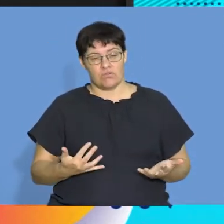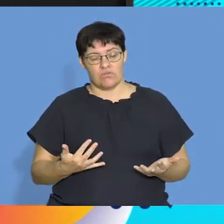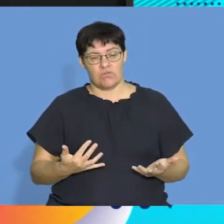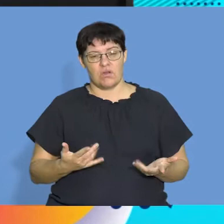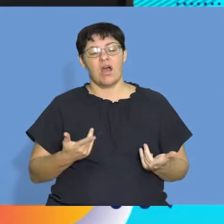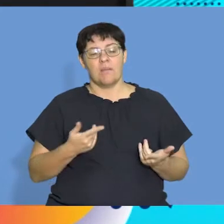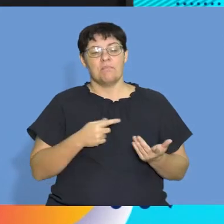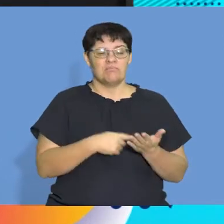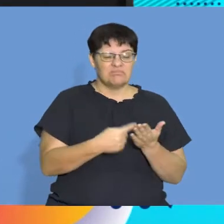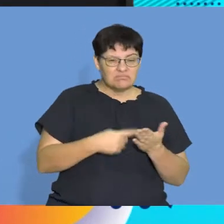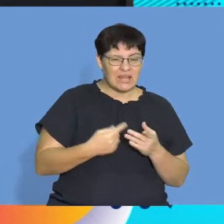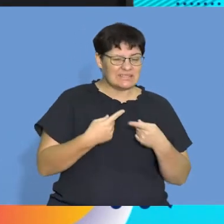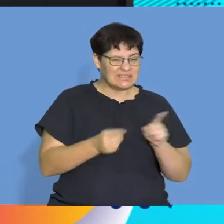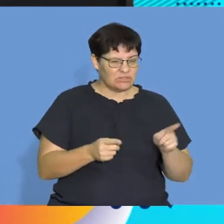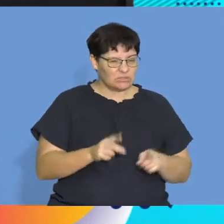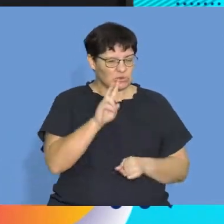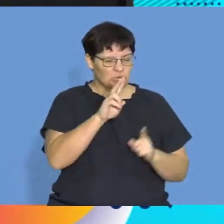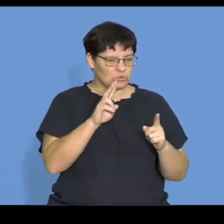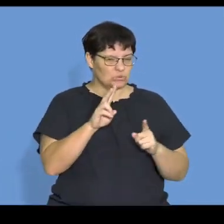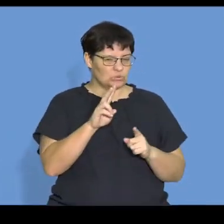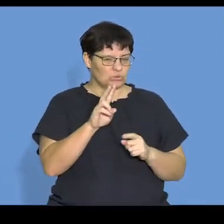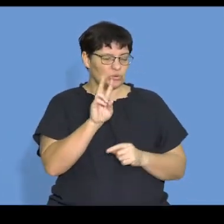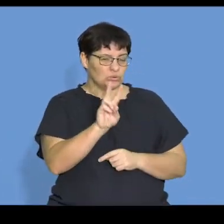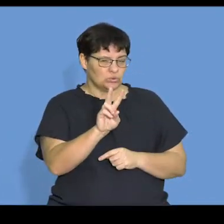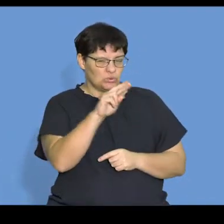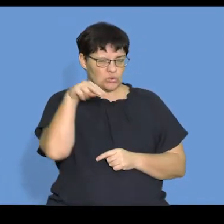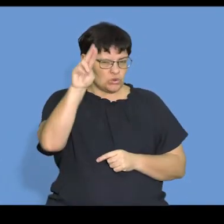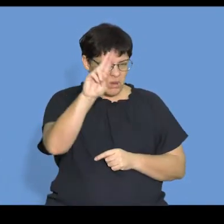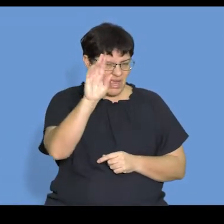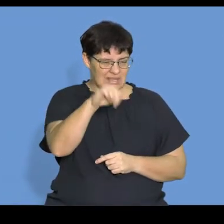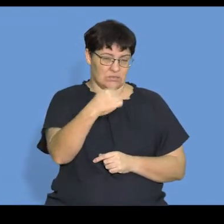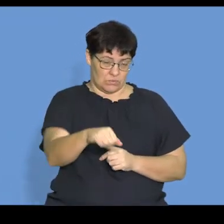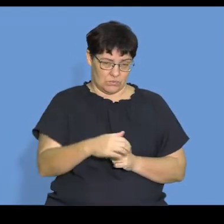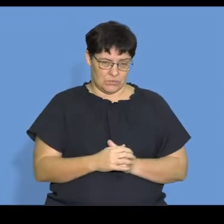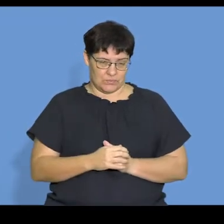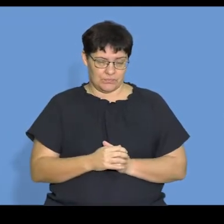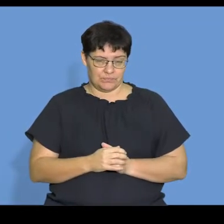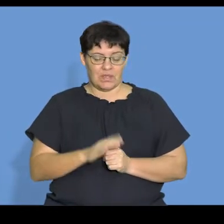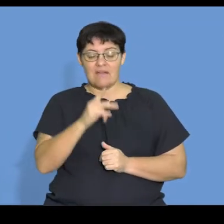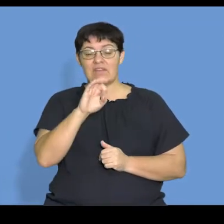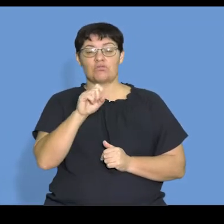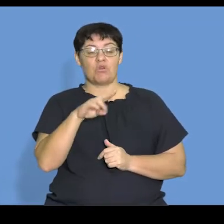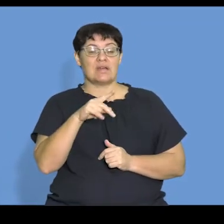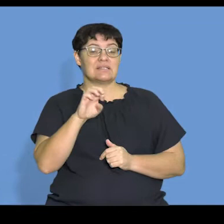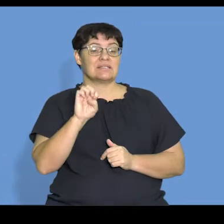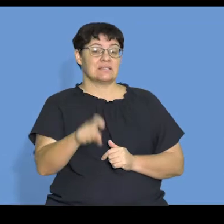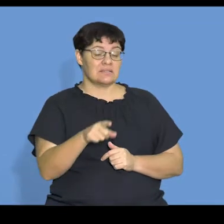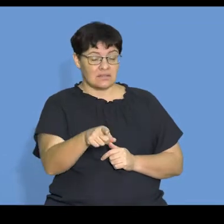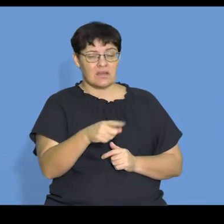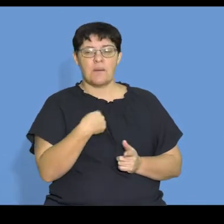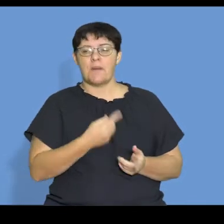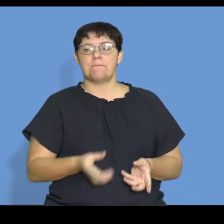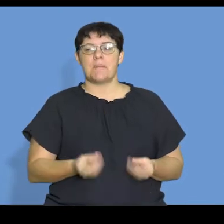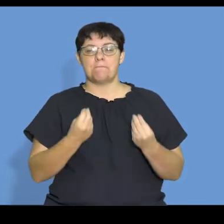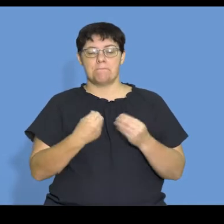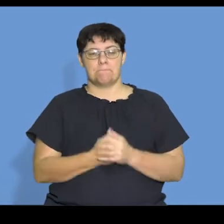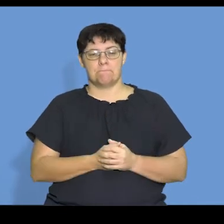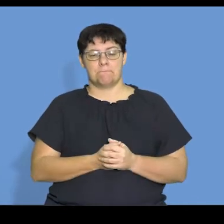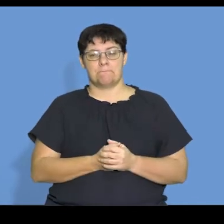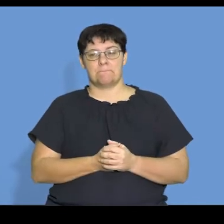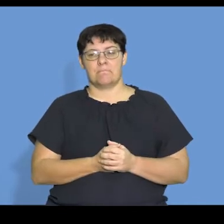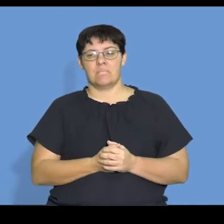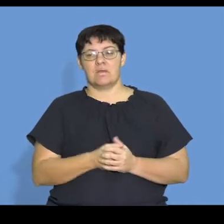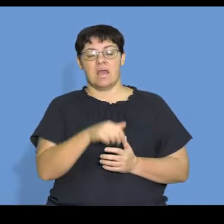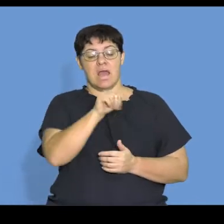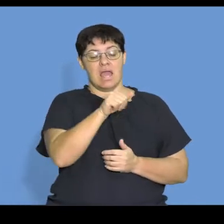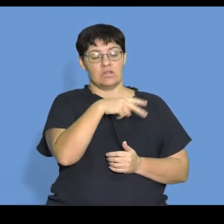it's a difference of 2 squares or not. So, to factorize this, I find the factors of a squared, which is a